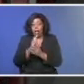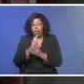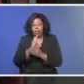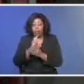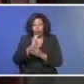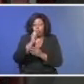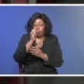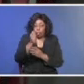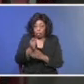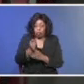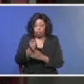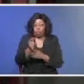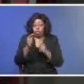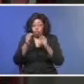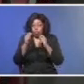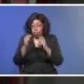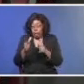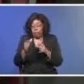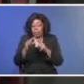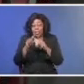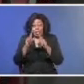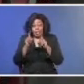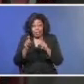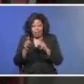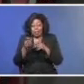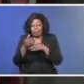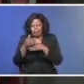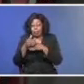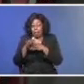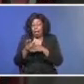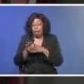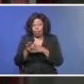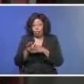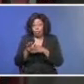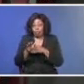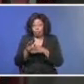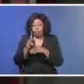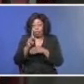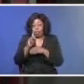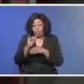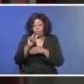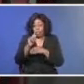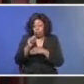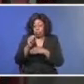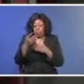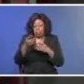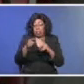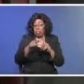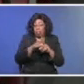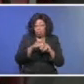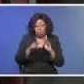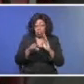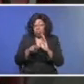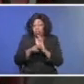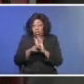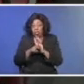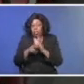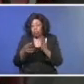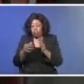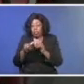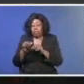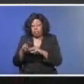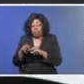validating rapid antigen test after the kit, whether it's positive or negative, still sits